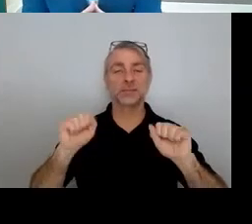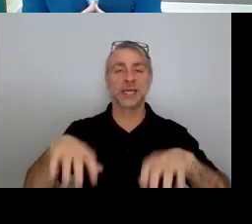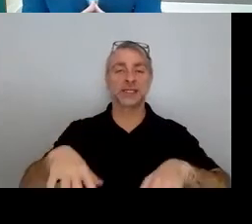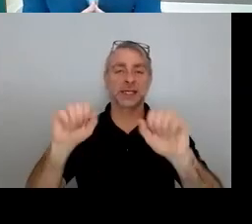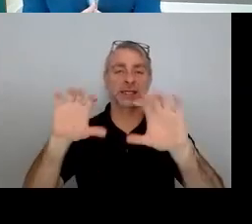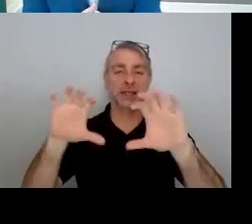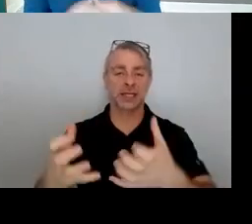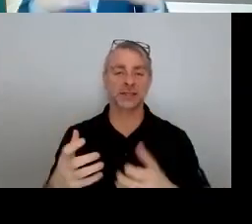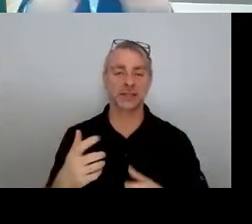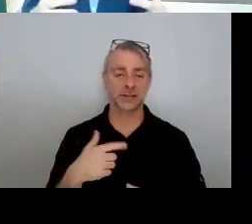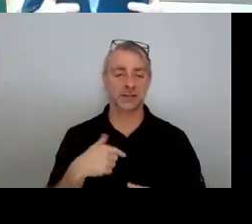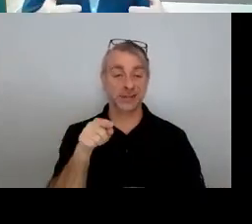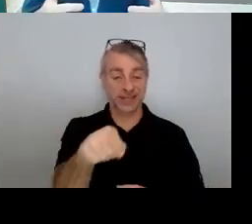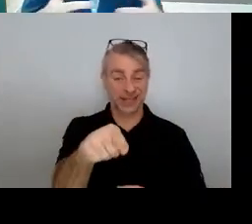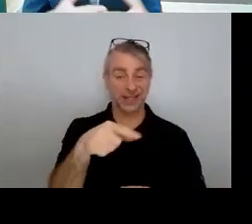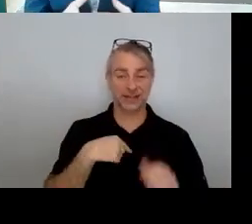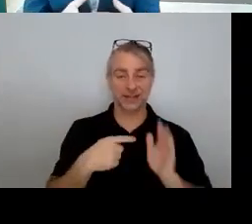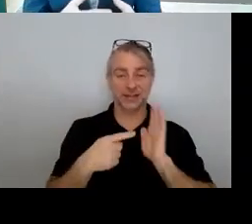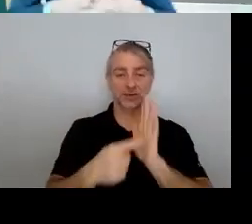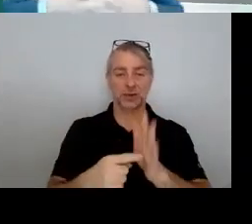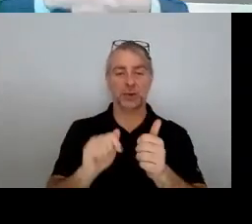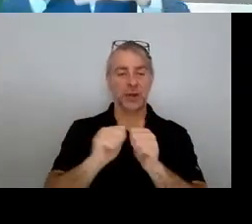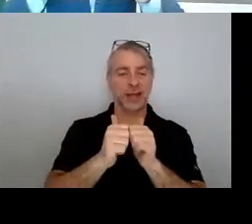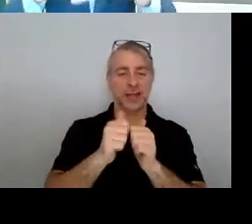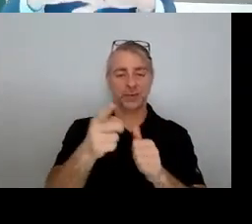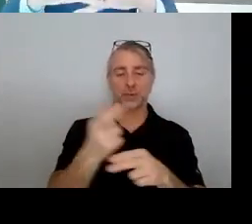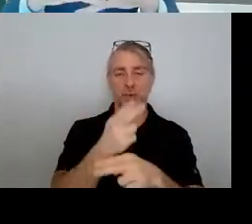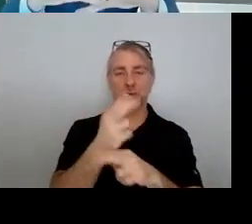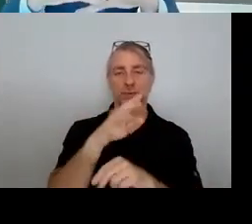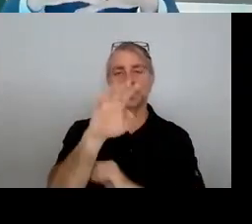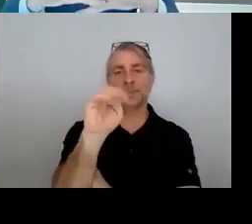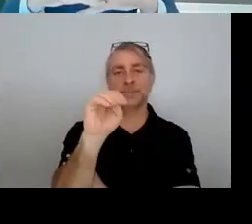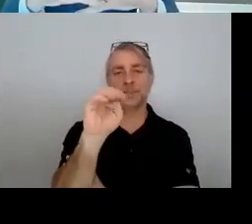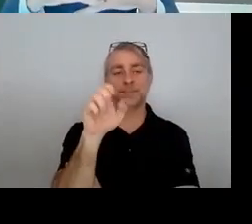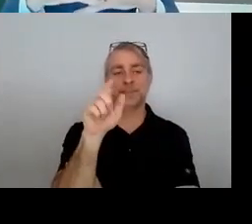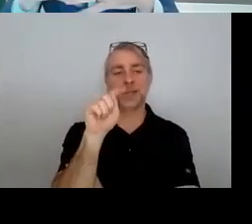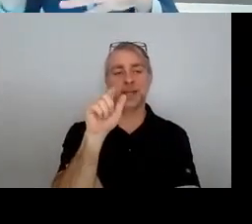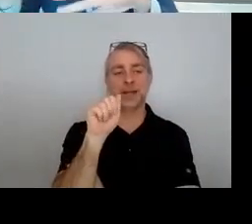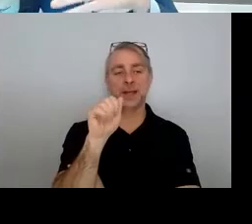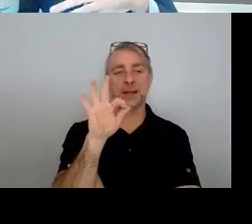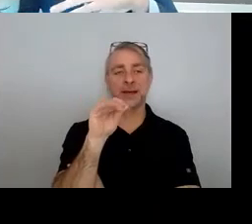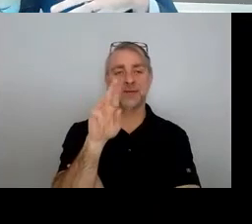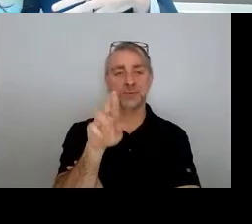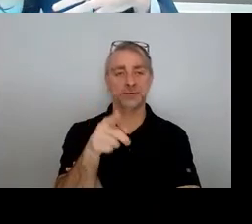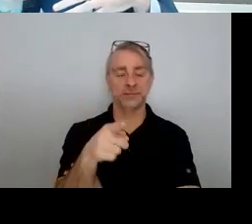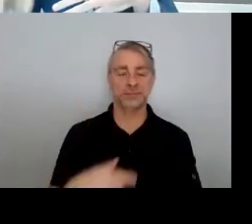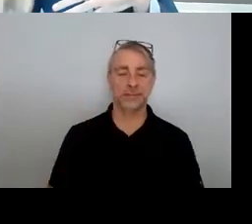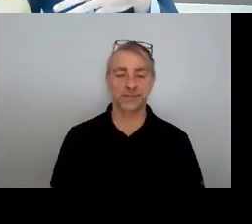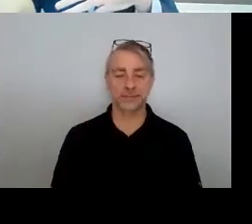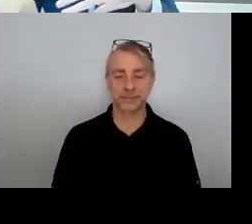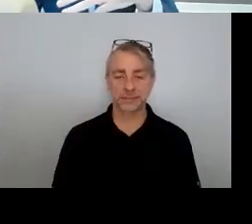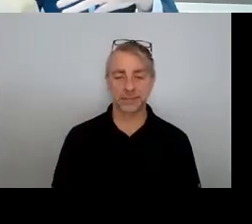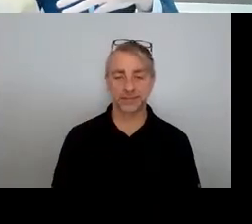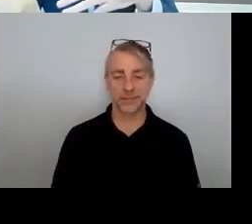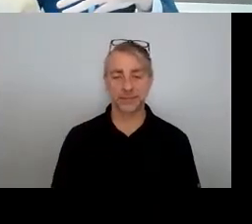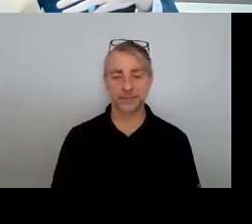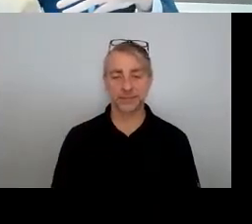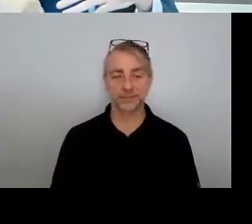what metafor, how you use metafor in practice. And so the